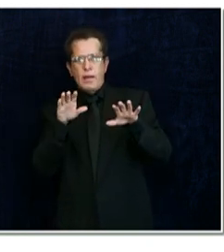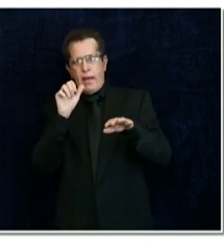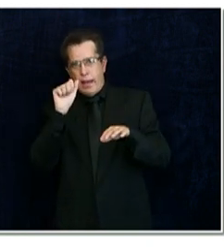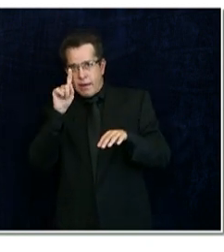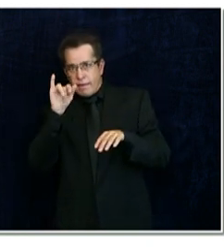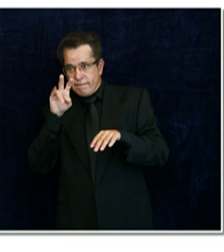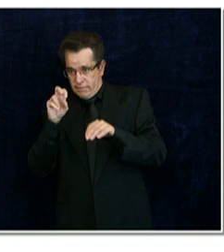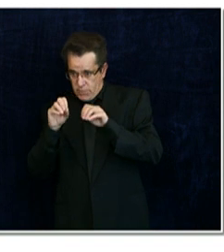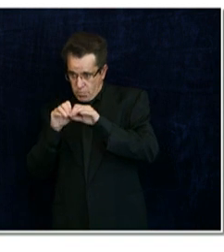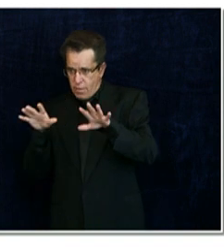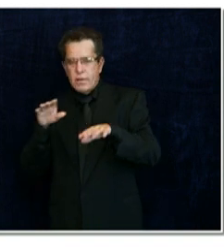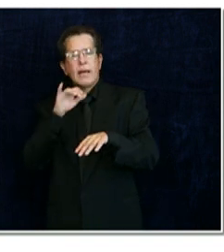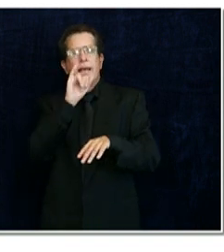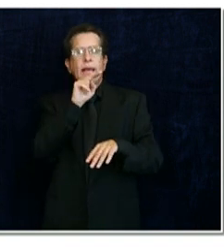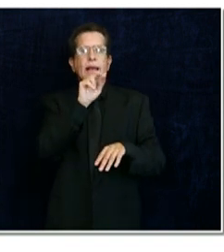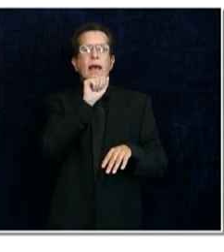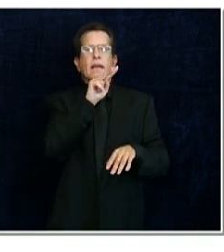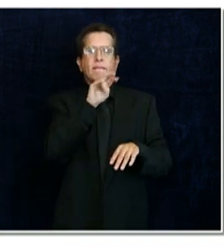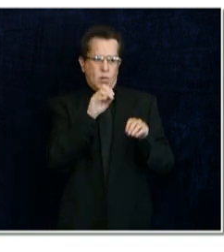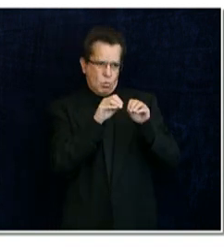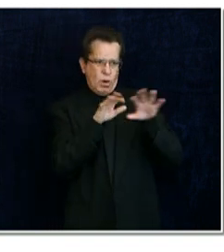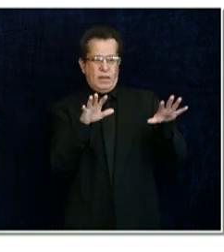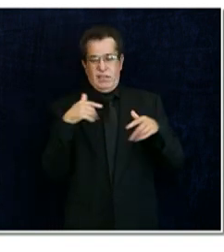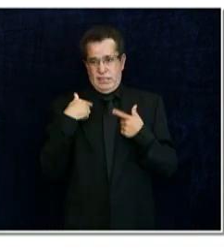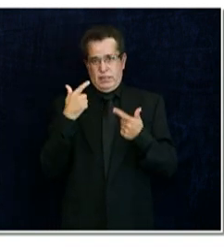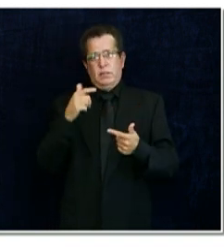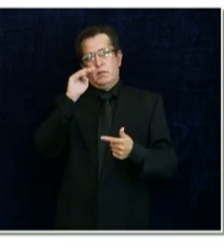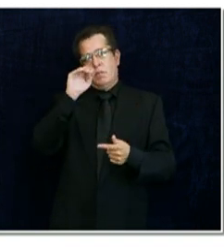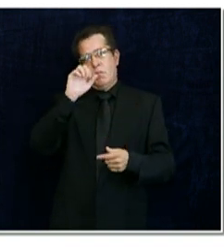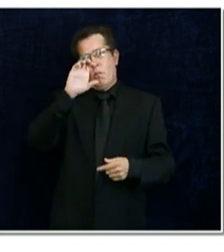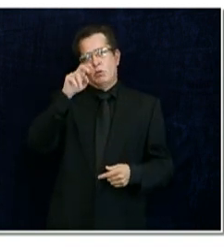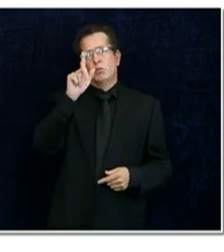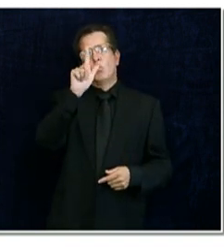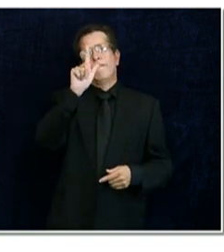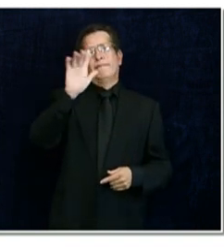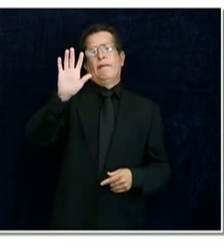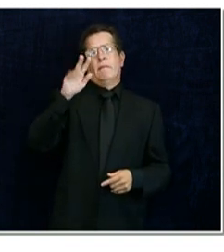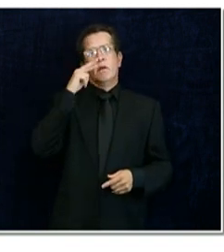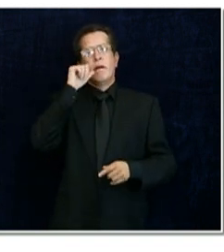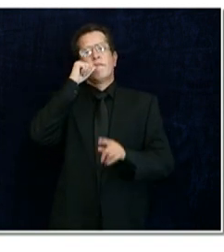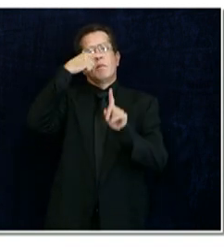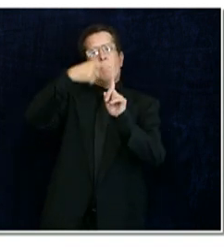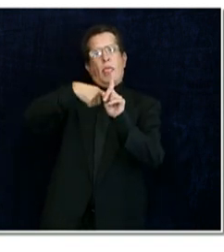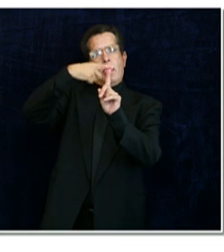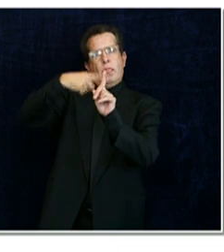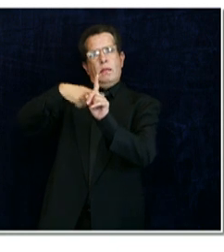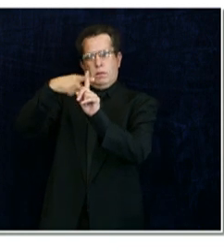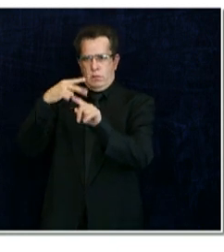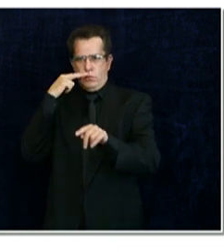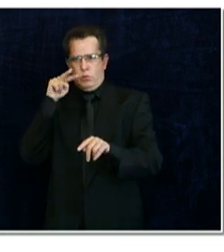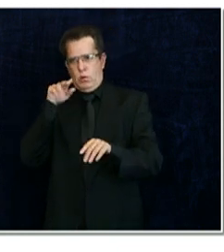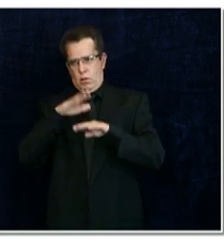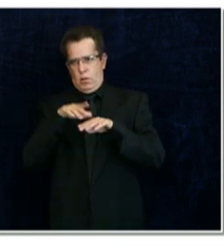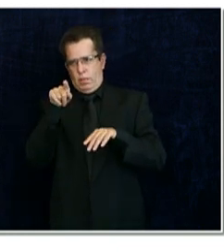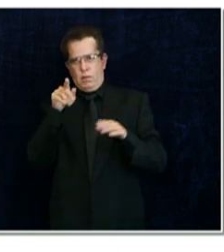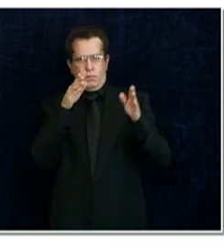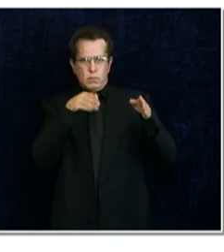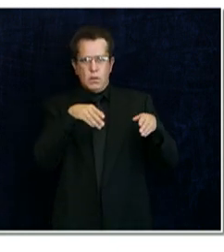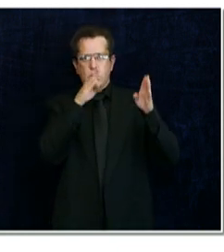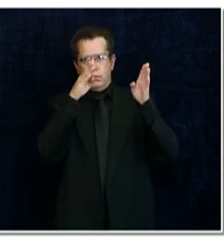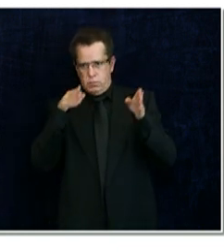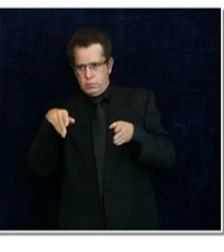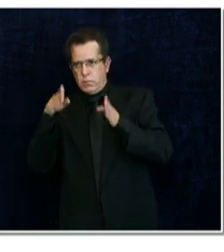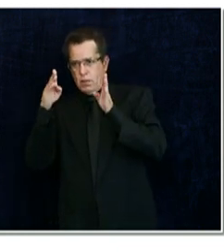inactive community setting outbreaks since March 25th by month. And as you can clearly see here, most of the community